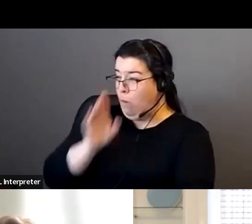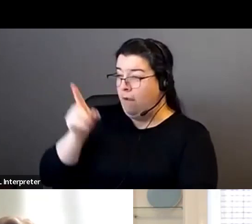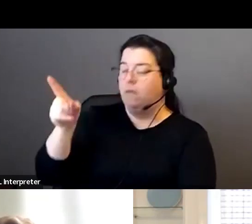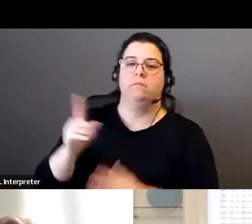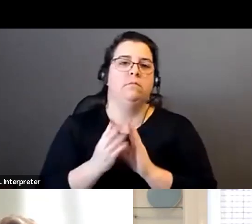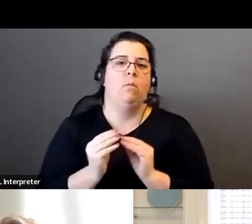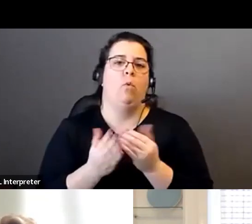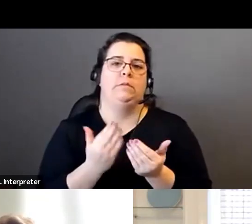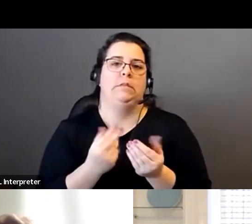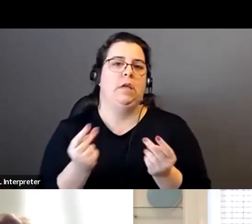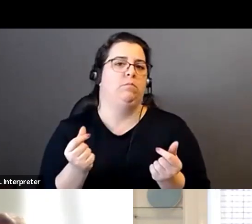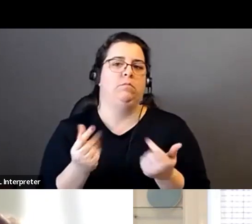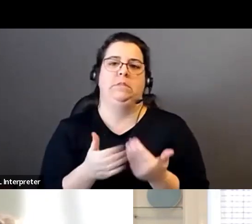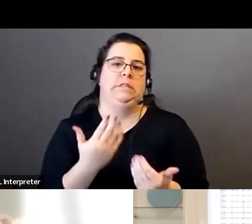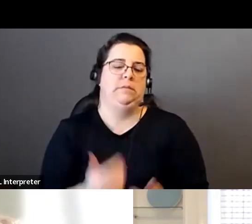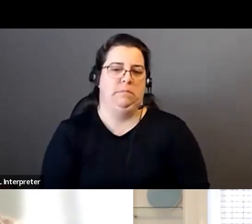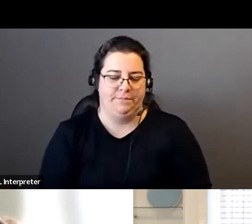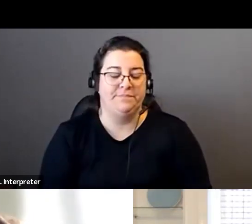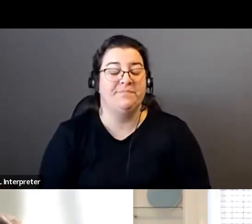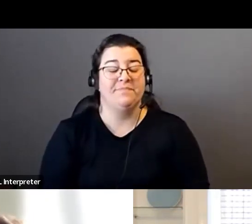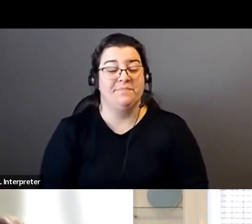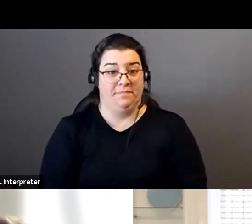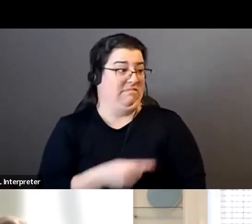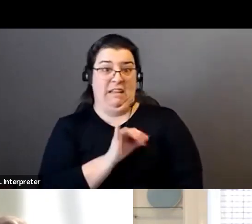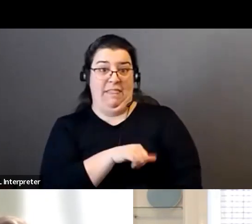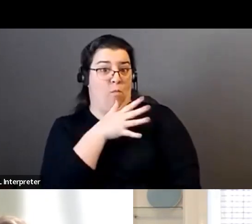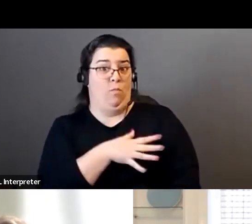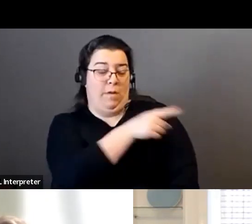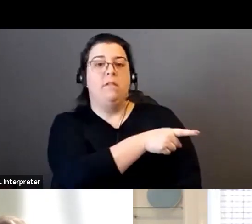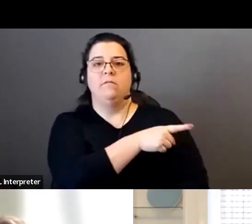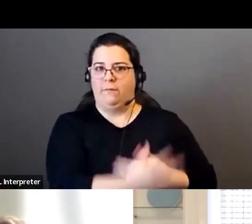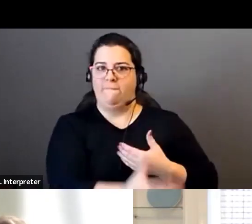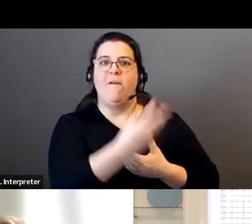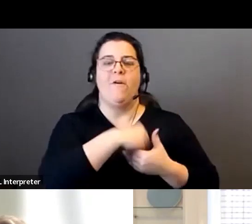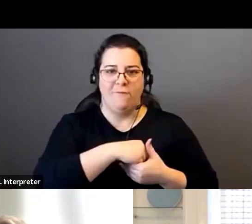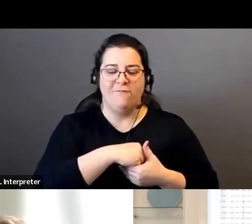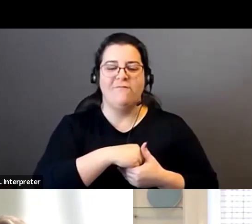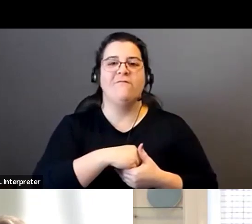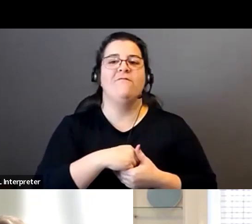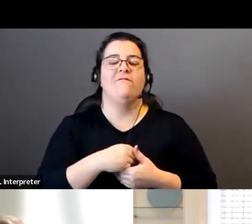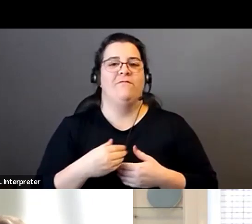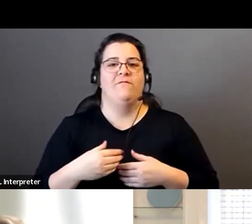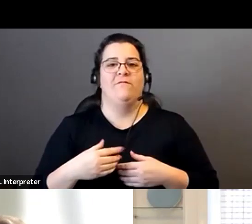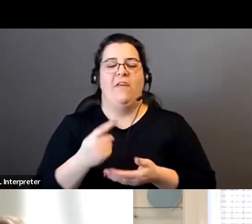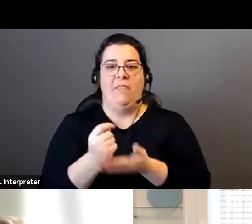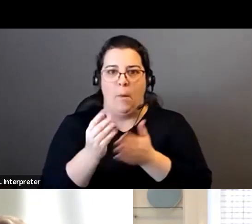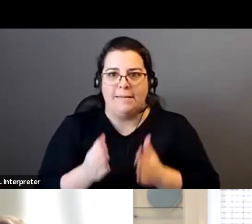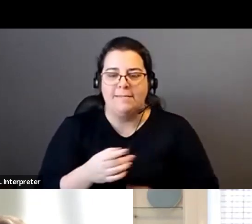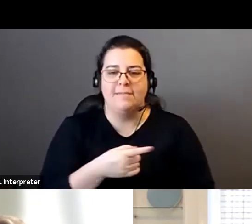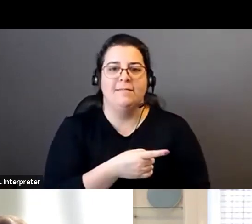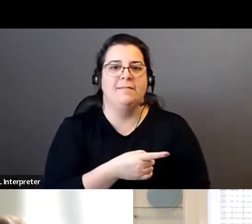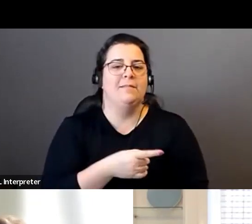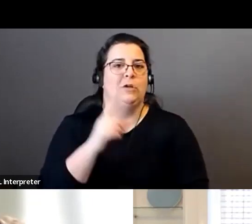the show. She's a licensed therapist, has 20 years experience. She has her master's in social work.